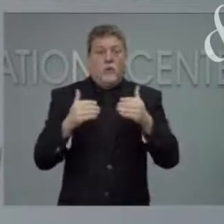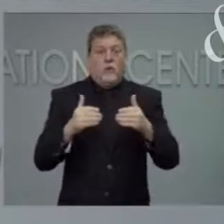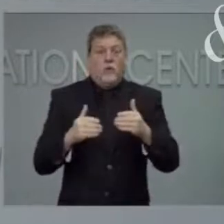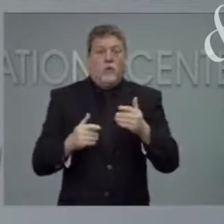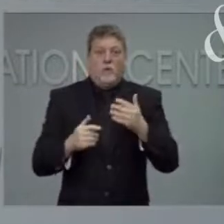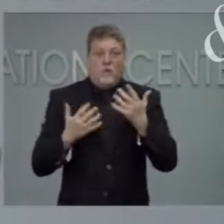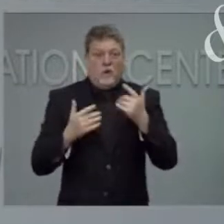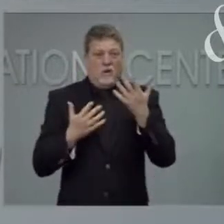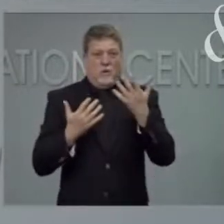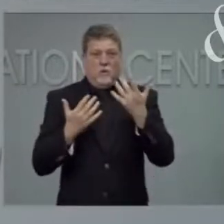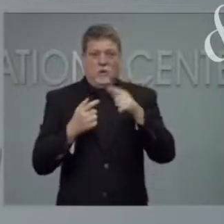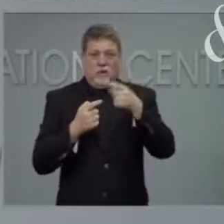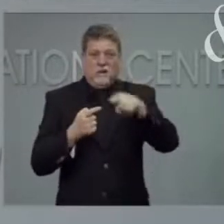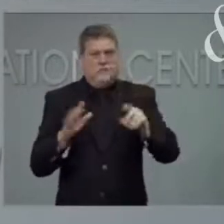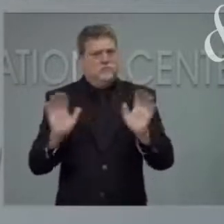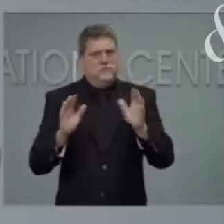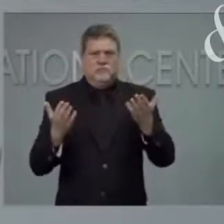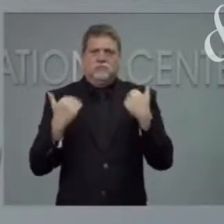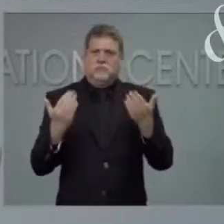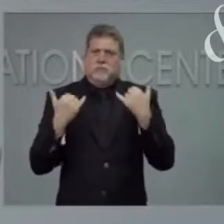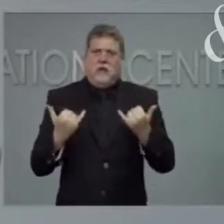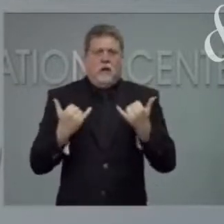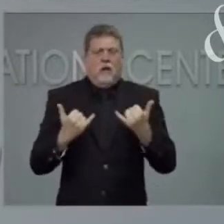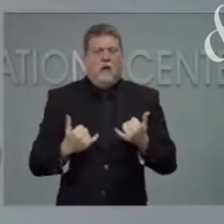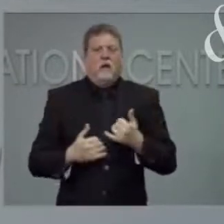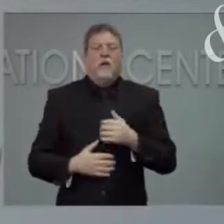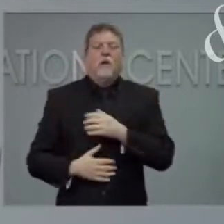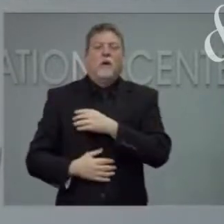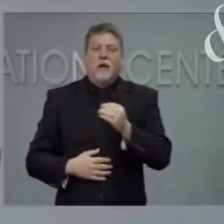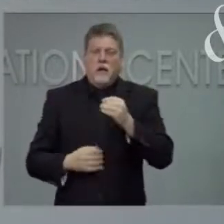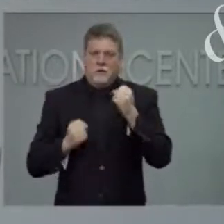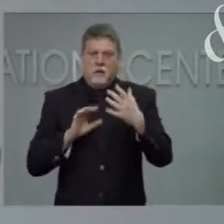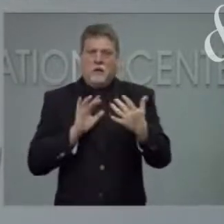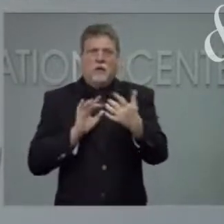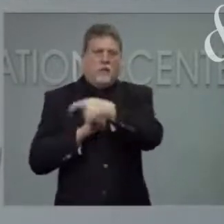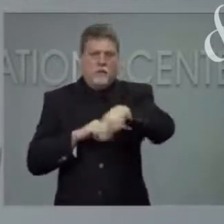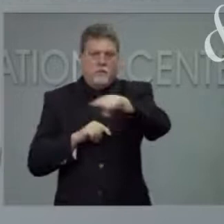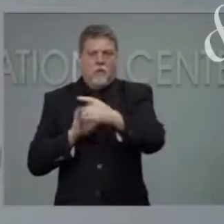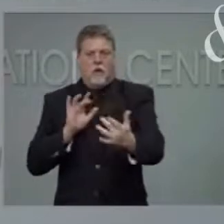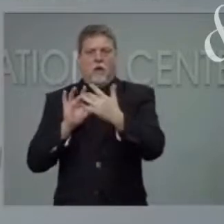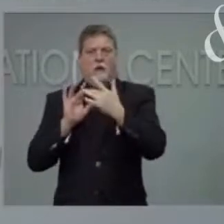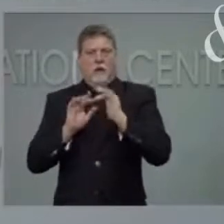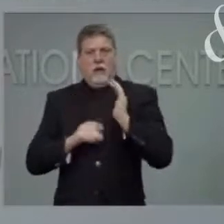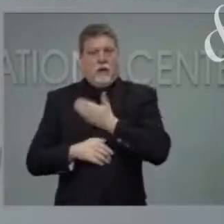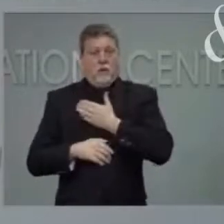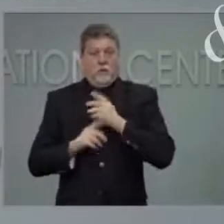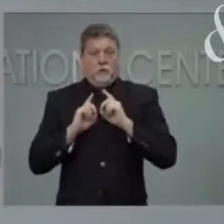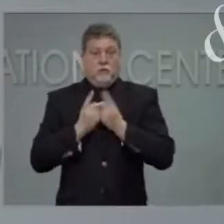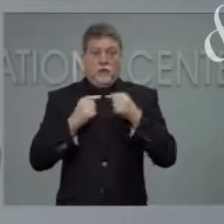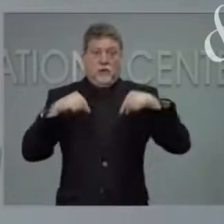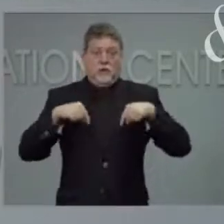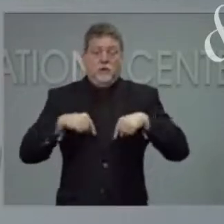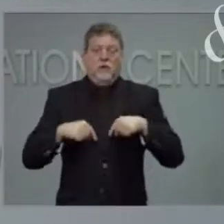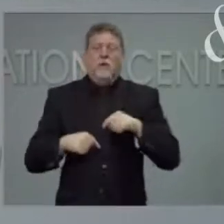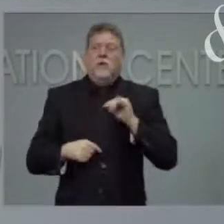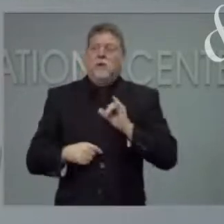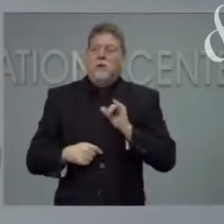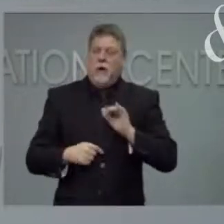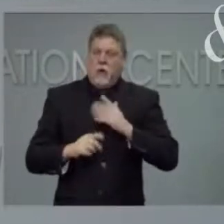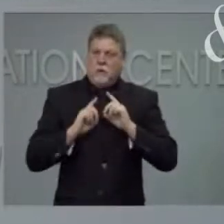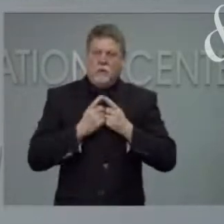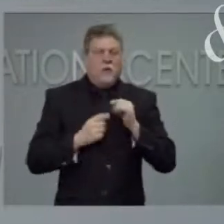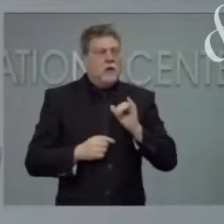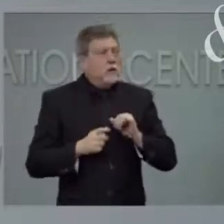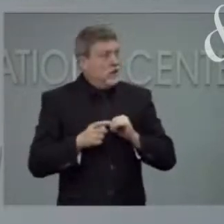there were enough of providers who had been talking to our team here to make them decide that we